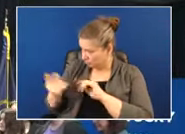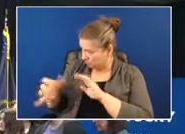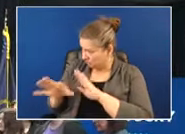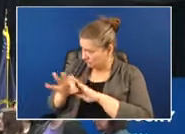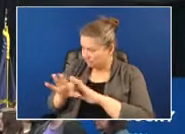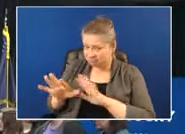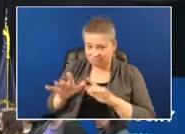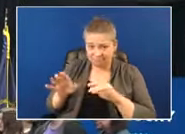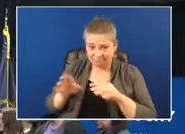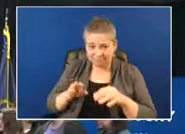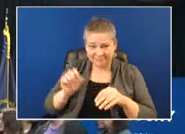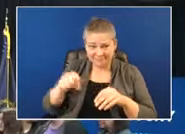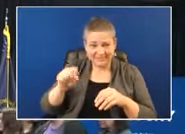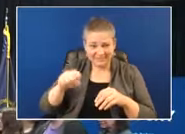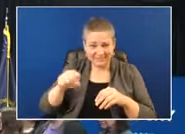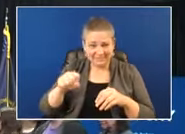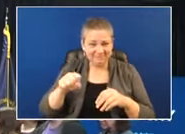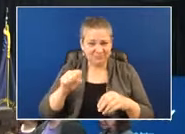Yeah.